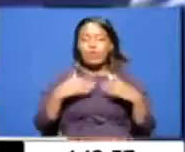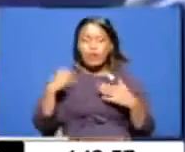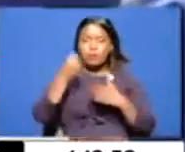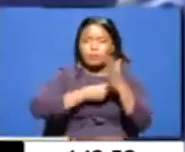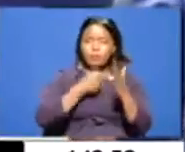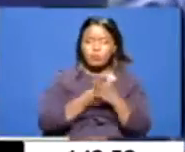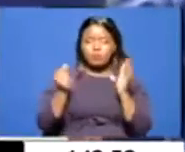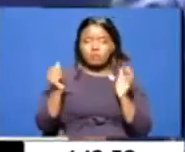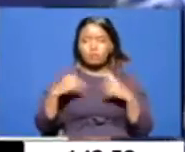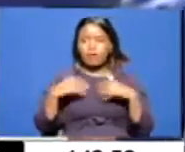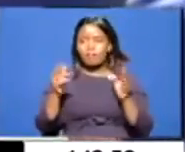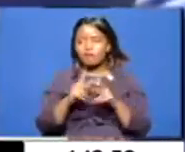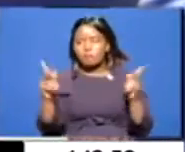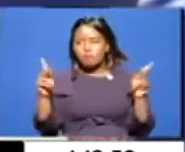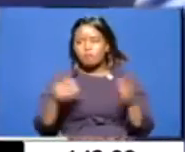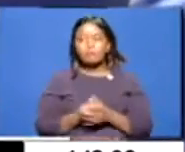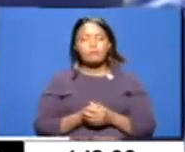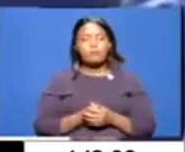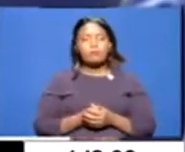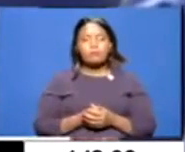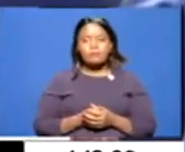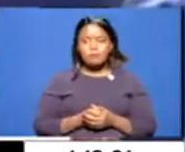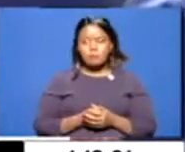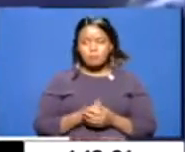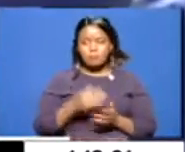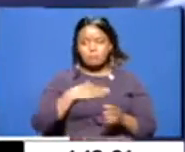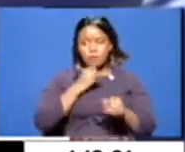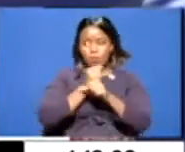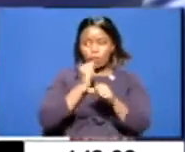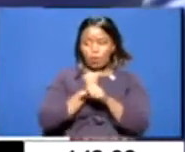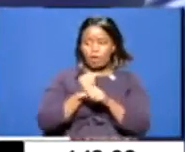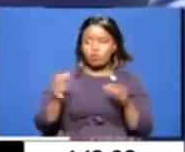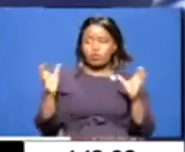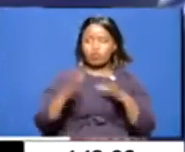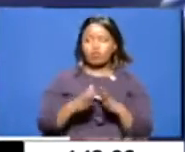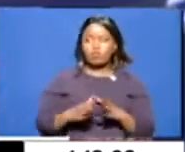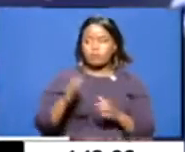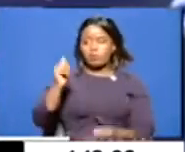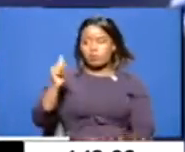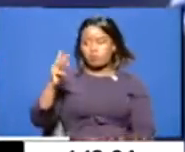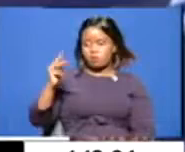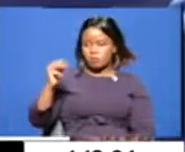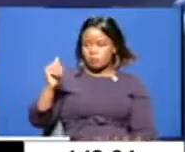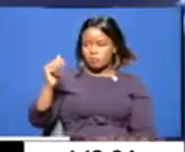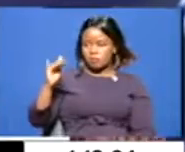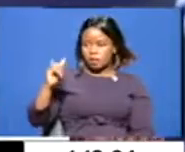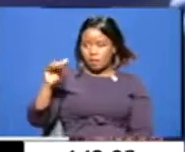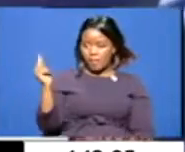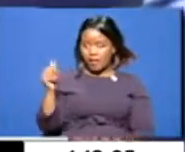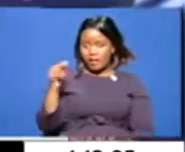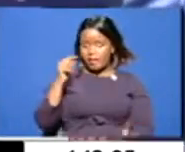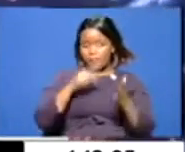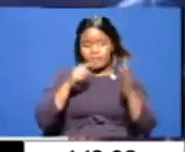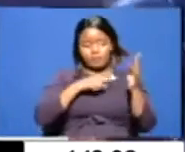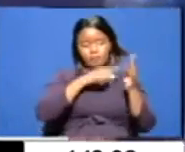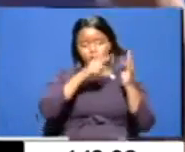peace. Nafanya kazi na shirika linaitwa AMAYA Triangle Initiative lenye linahusisha counties ine ya